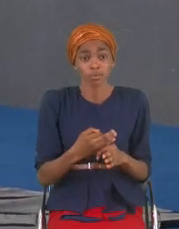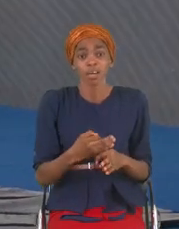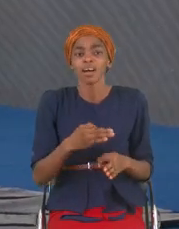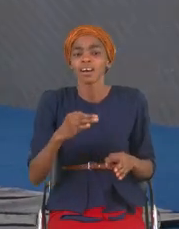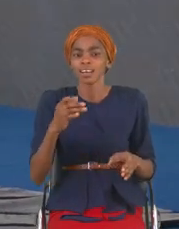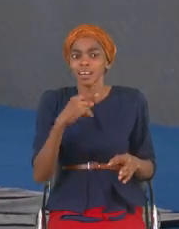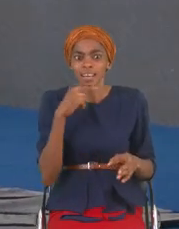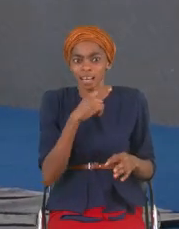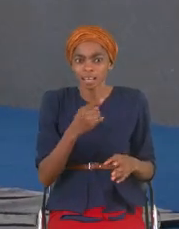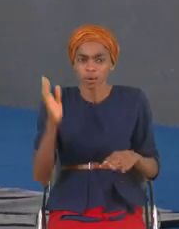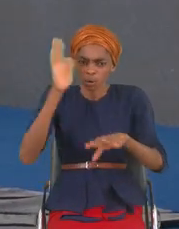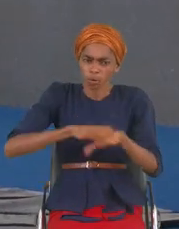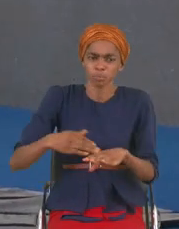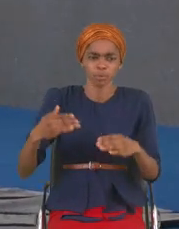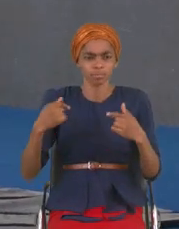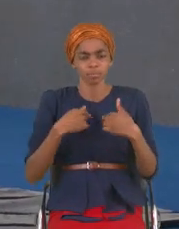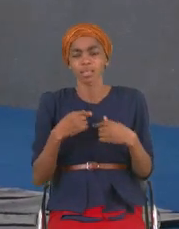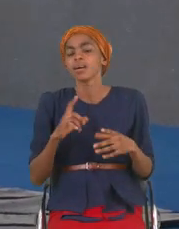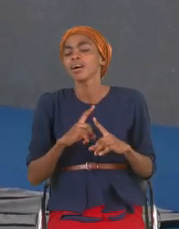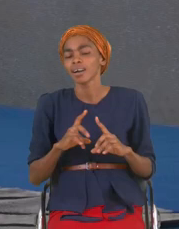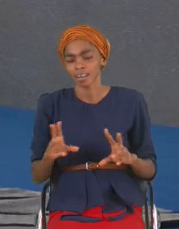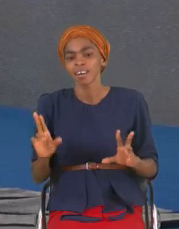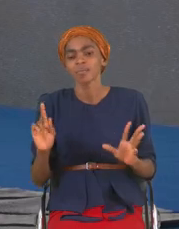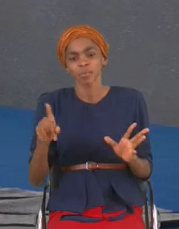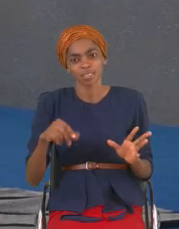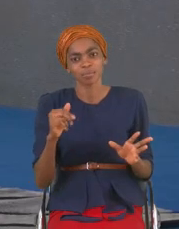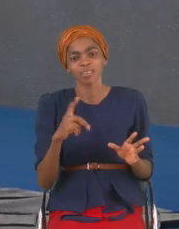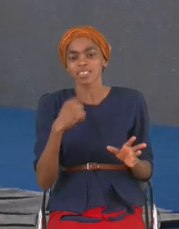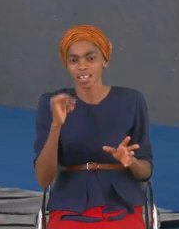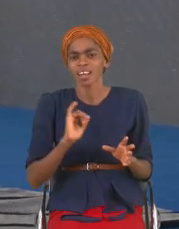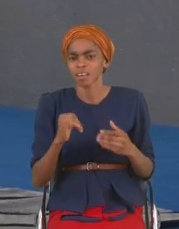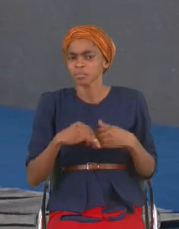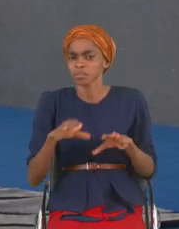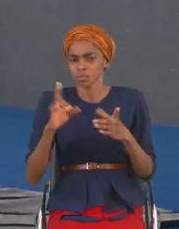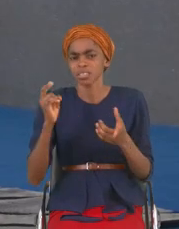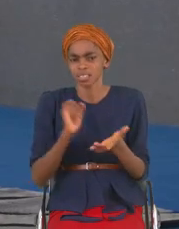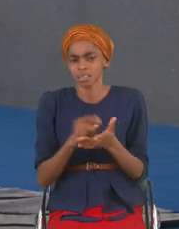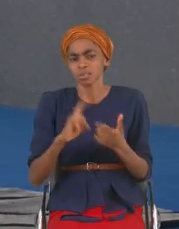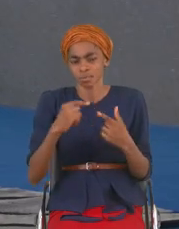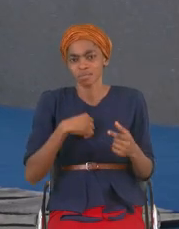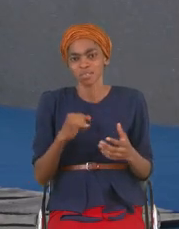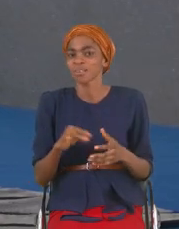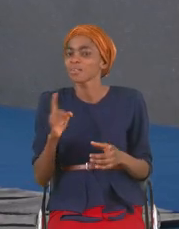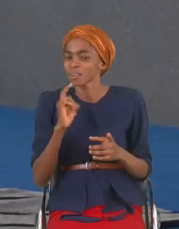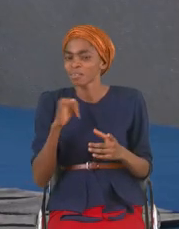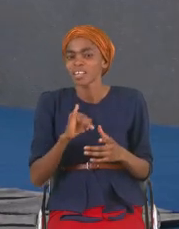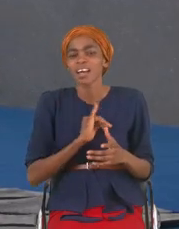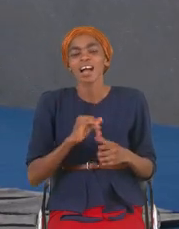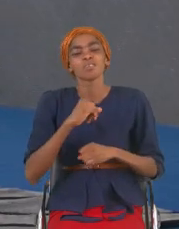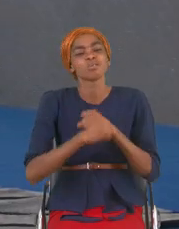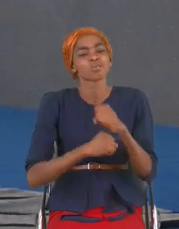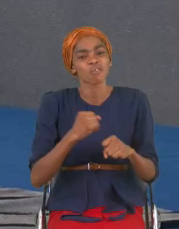on my shoulders. Paul the apostle said, I've been doing that too. They've been doing that to me. Wherein I